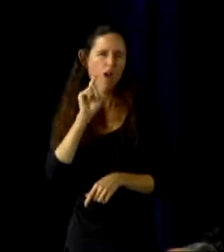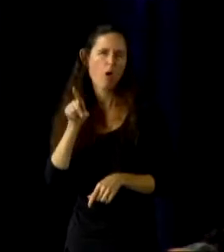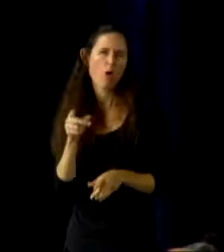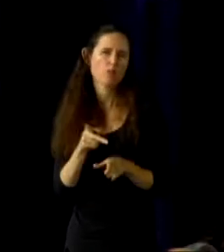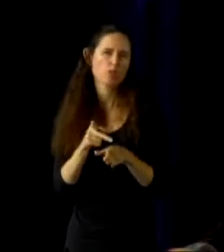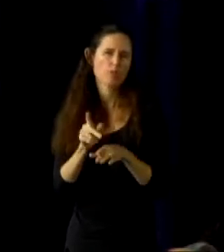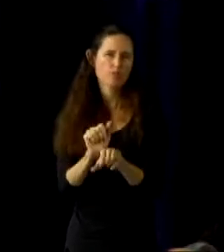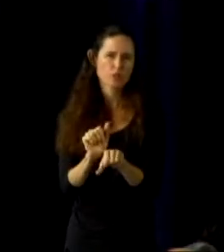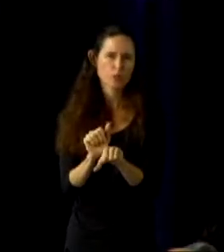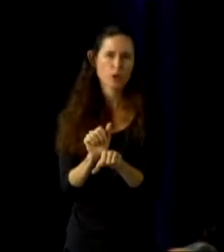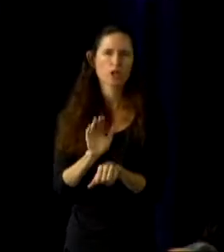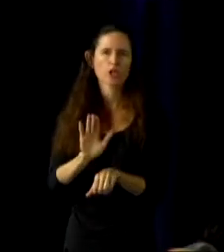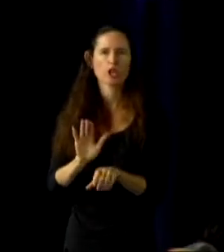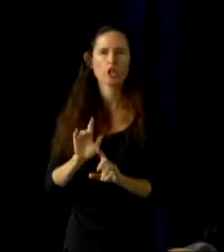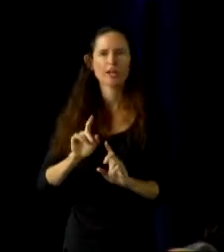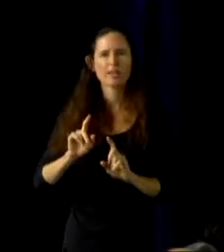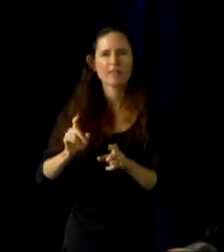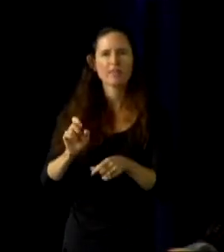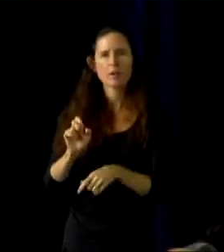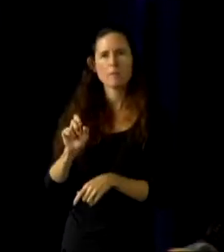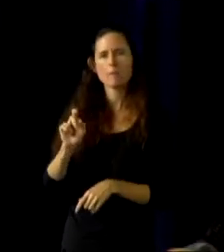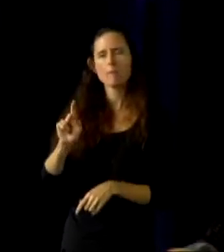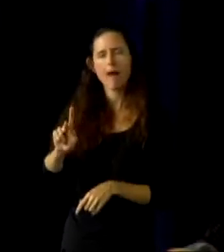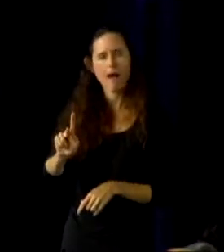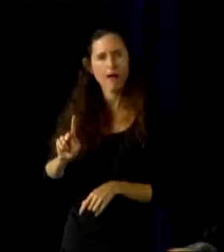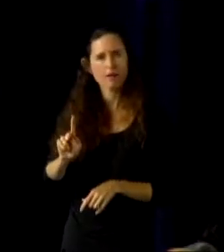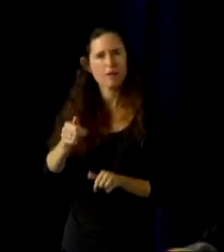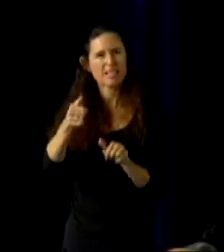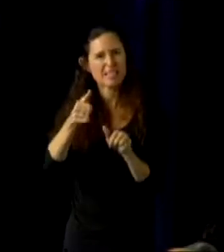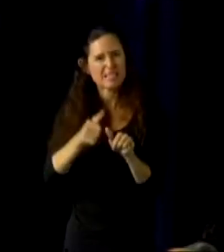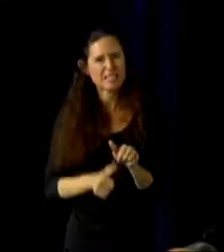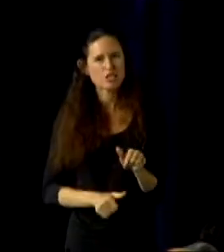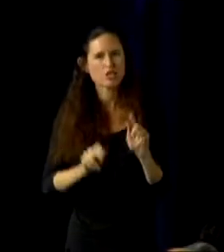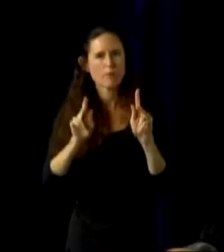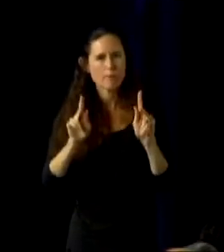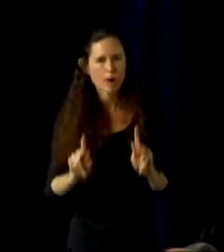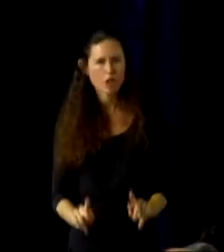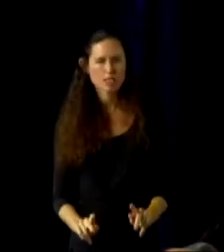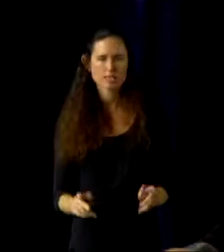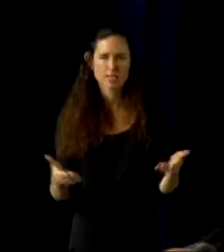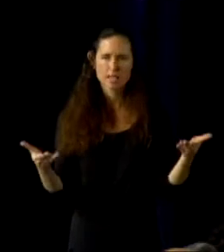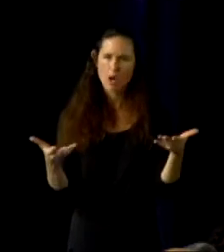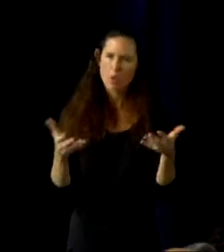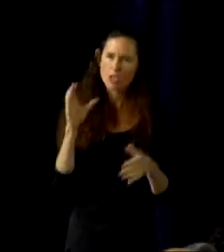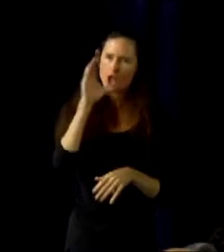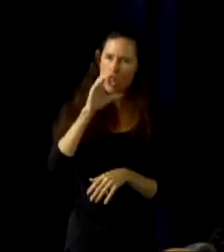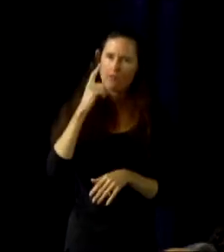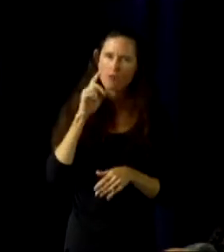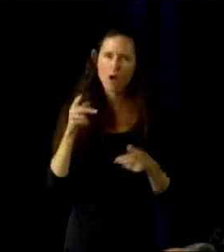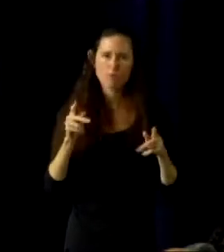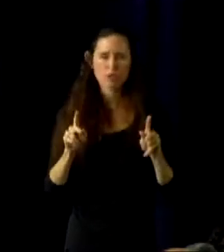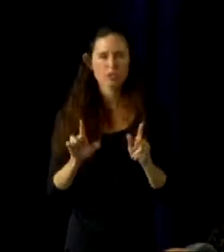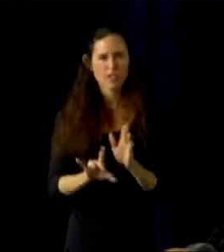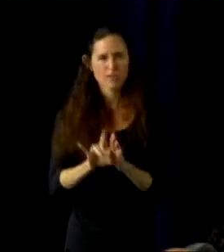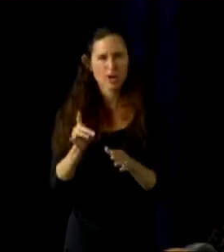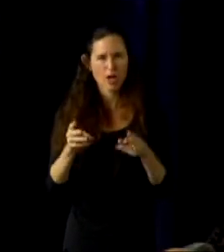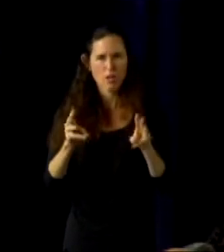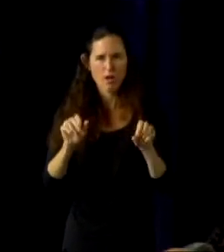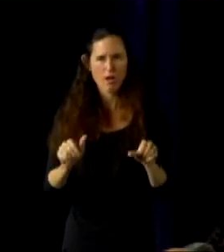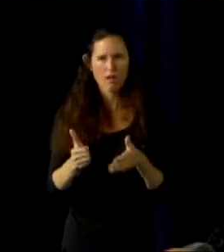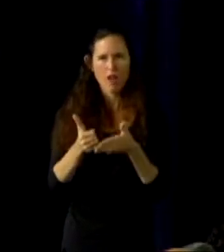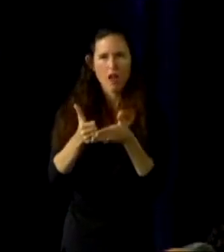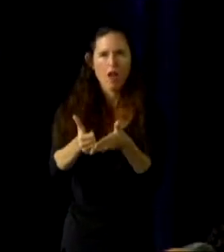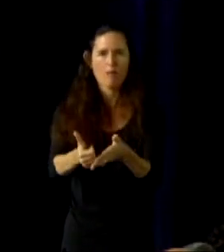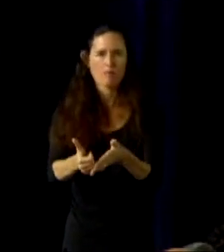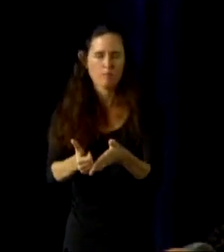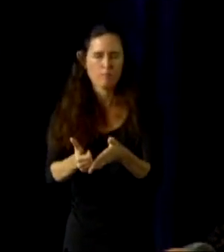doing. You're giving back through your professional work. But each of us, I think, can look for the opportunities to find a way to contribute to a cause, to